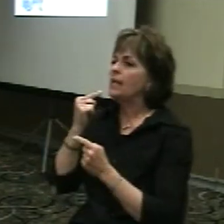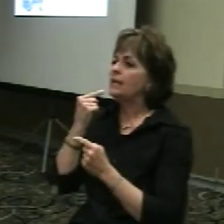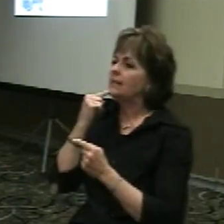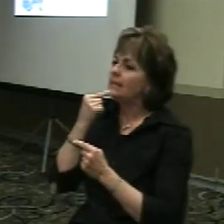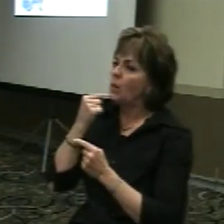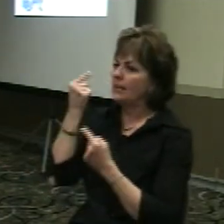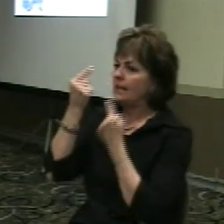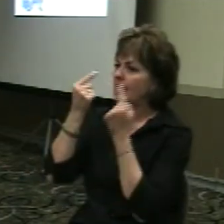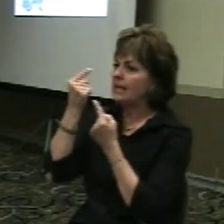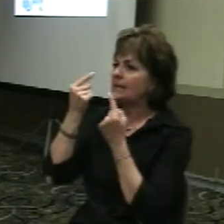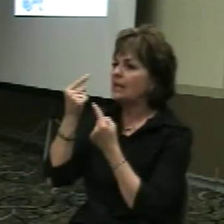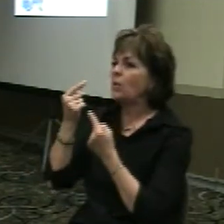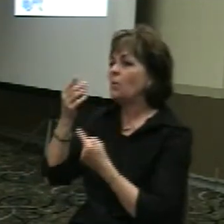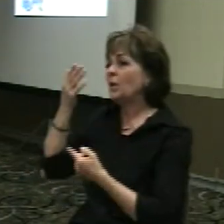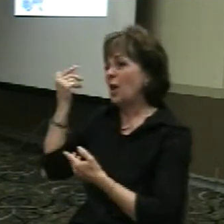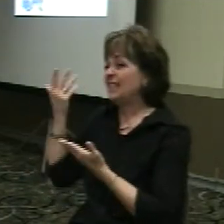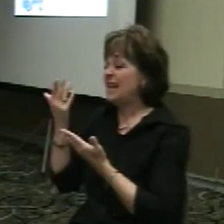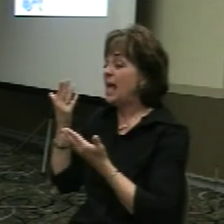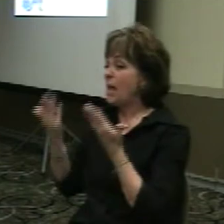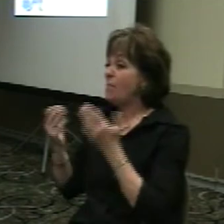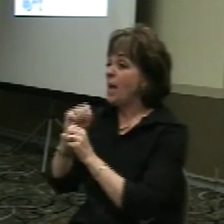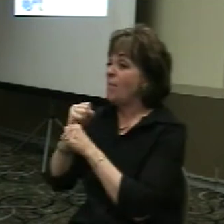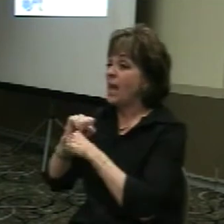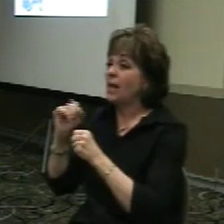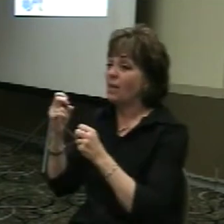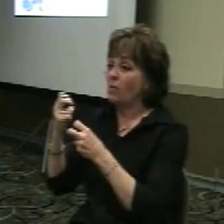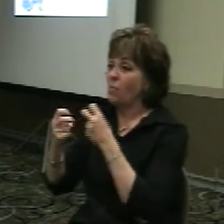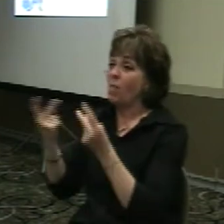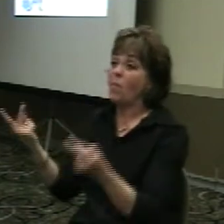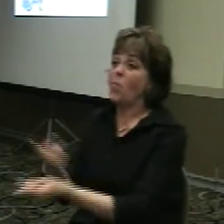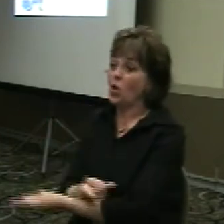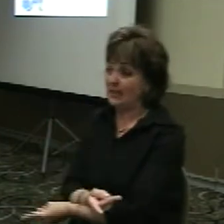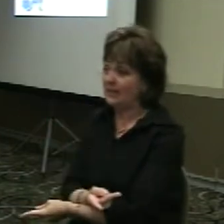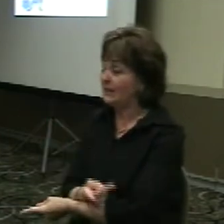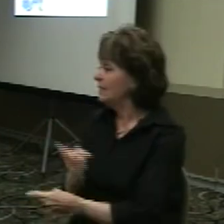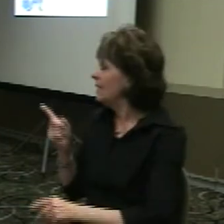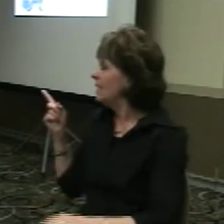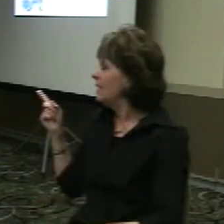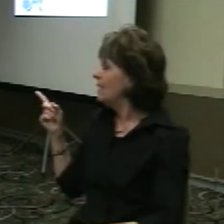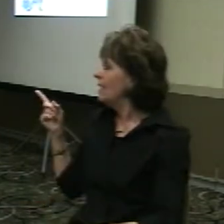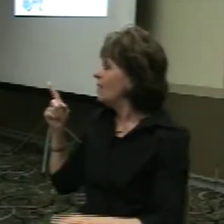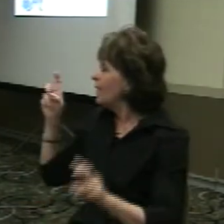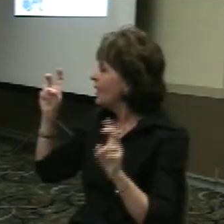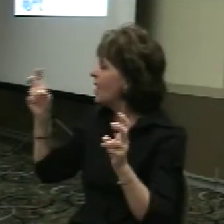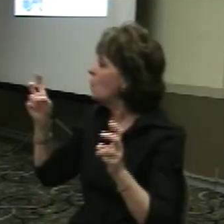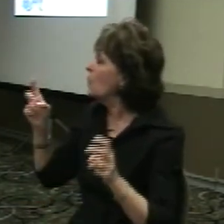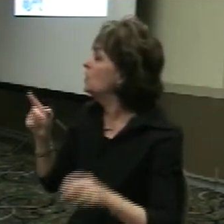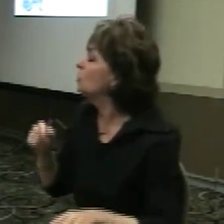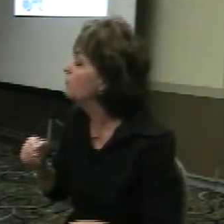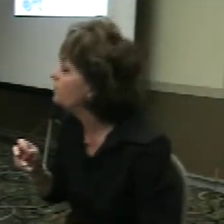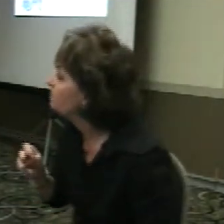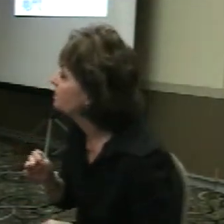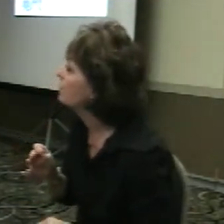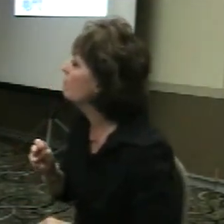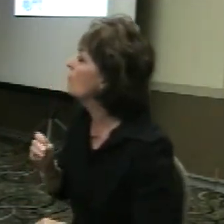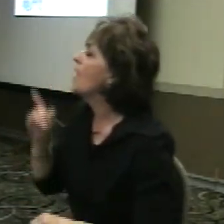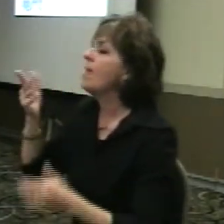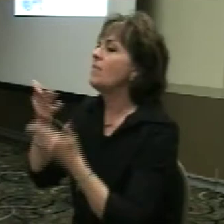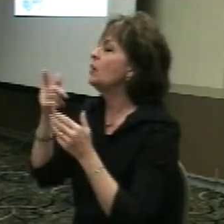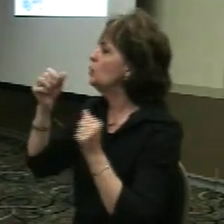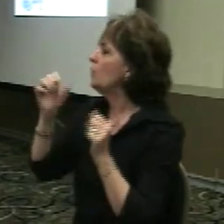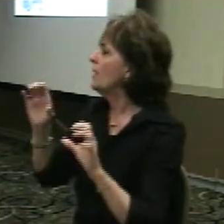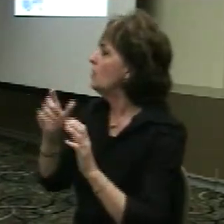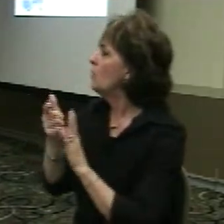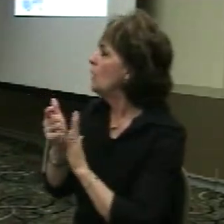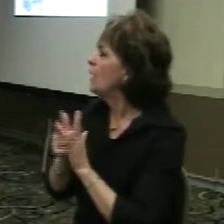thought to, because you actually might be exacerbating the problem. The other issue is that there are some things that you can do legally,